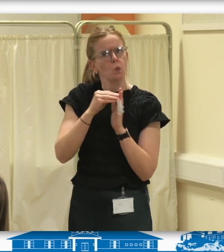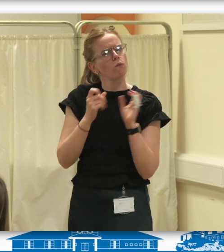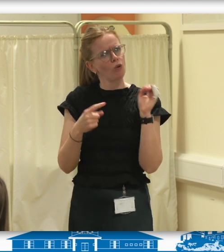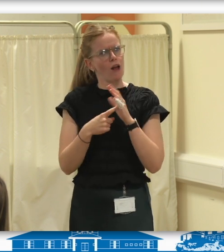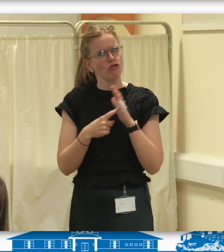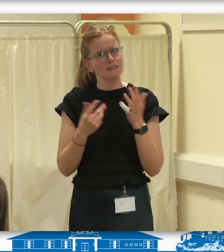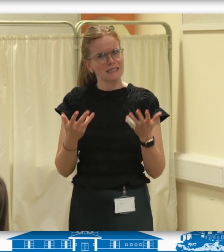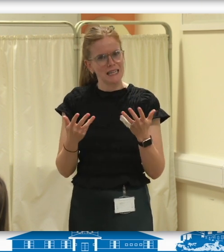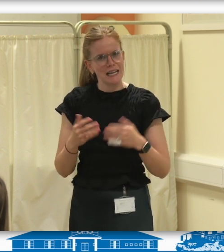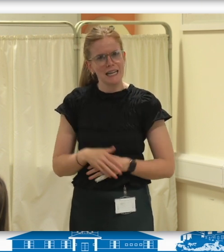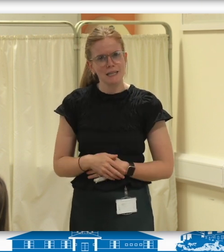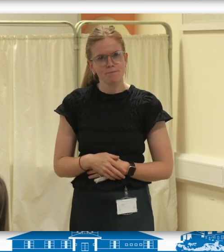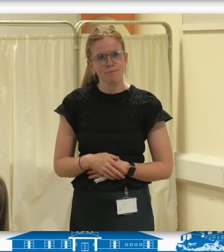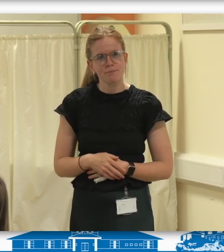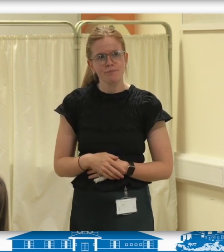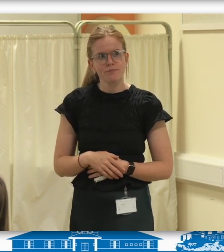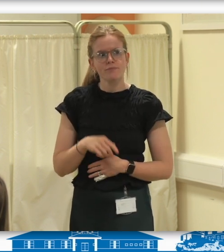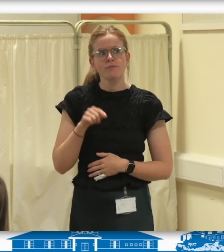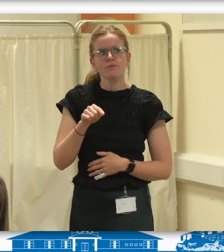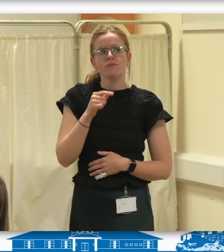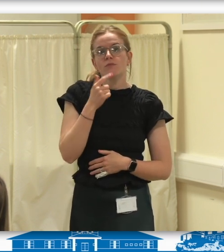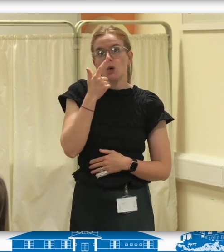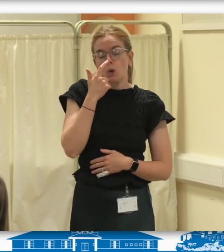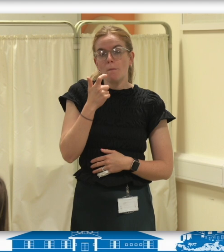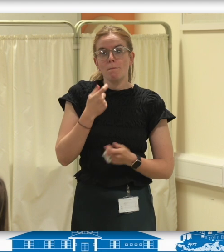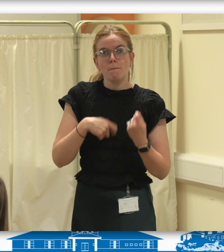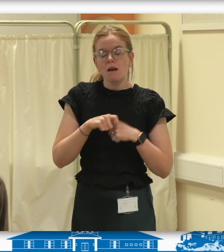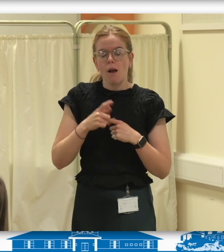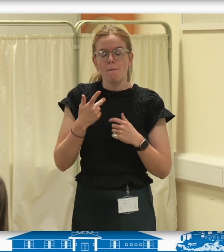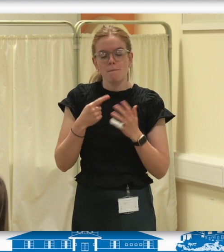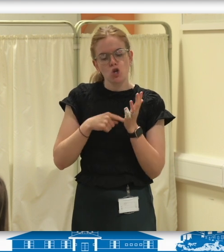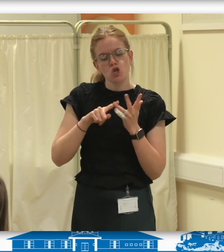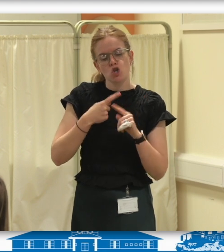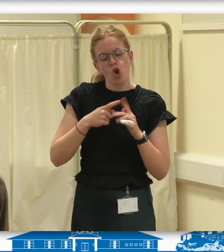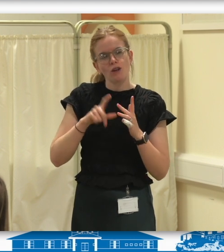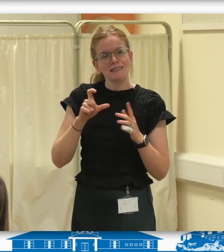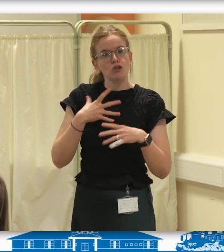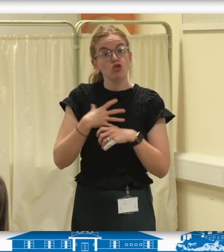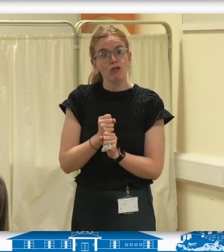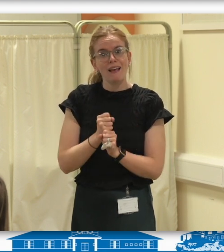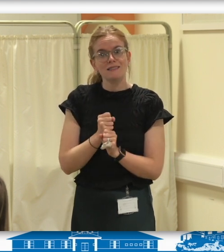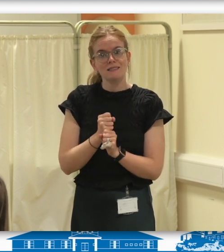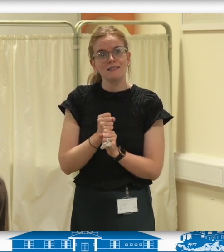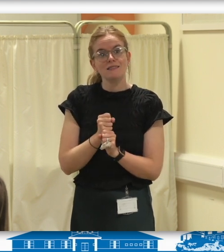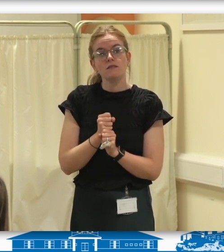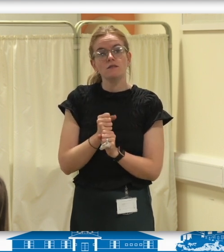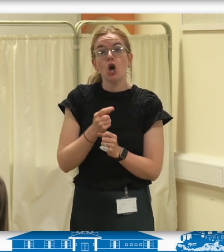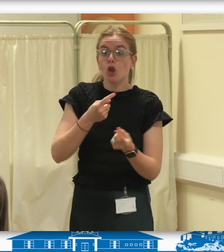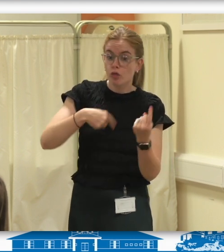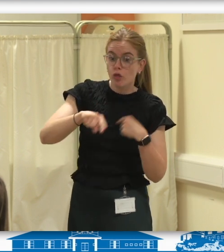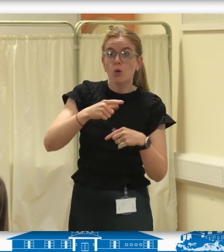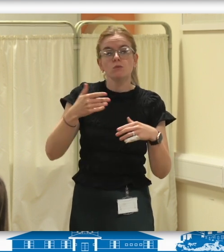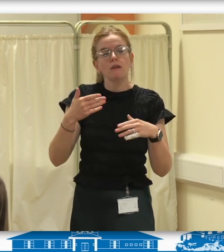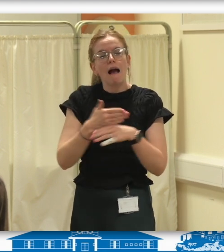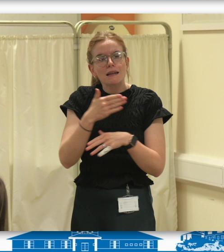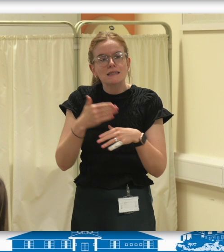However, this promotes a chronic state of high alert or toxic stress. Those activities that top us up